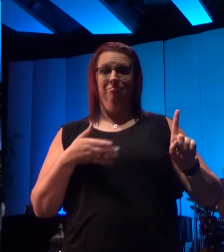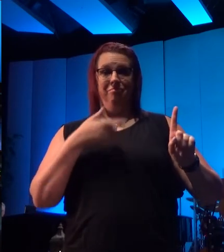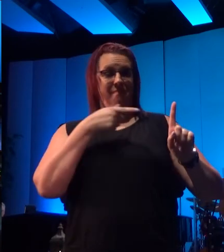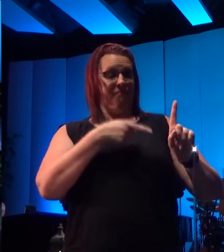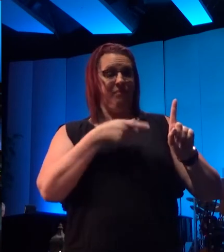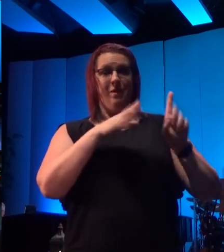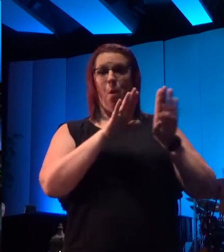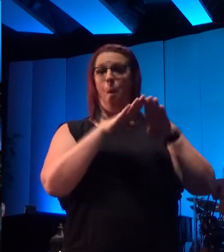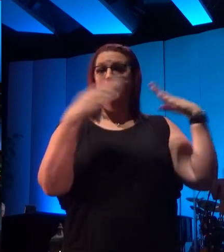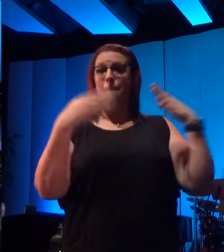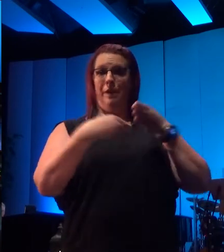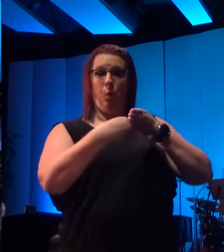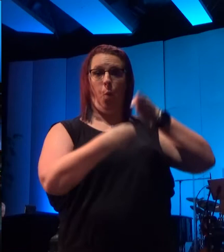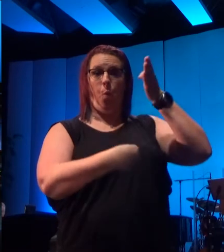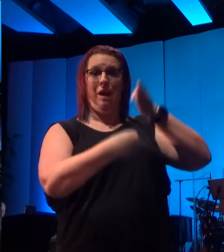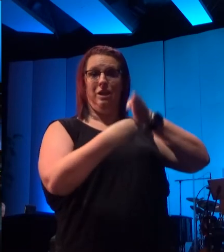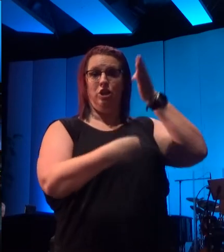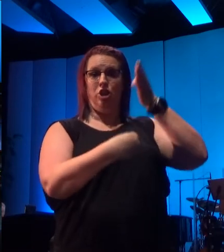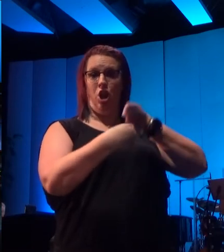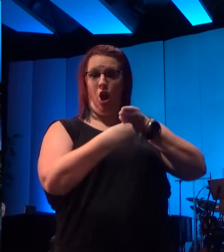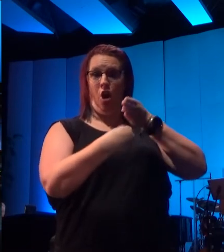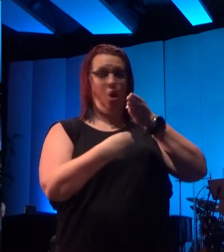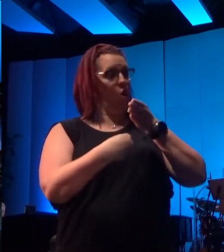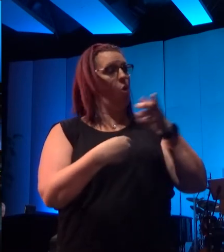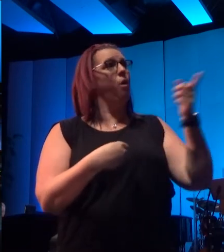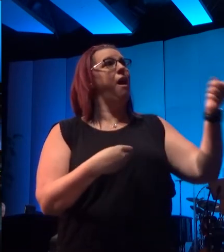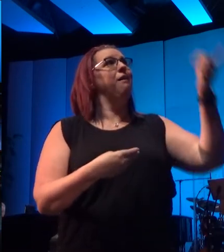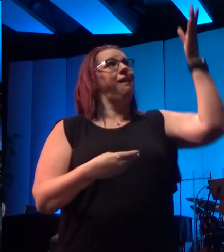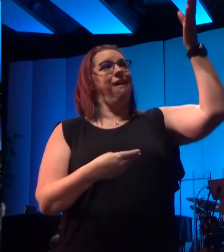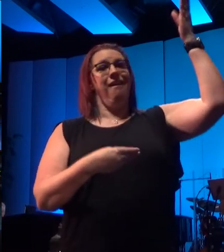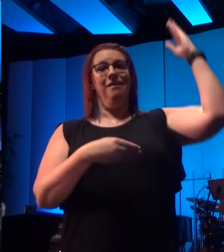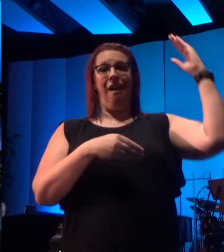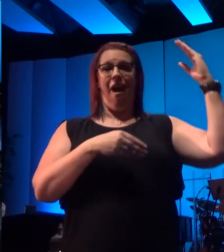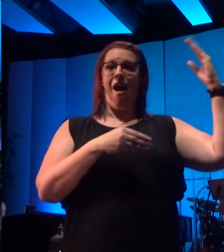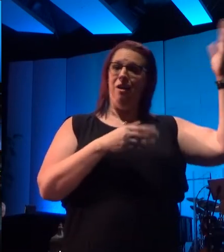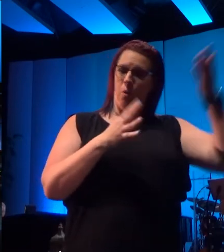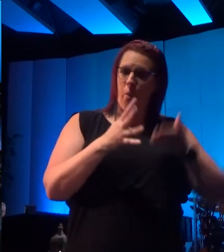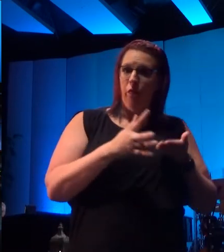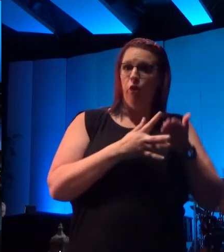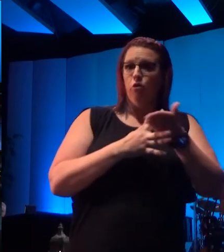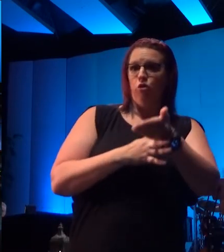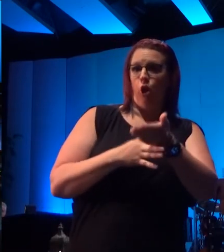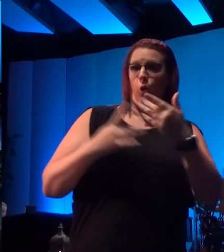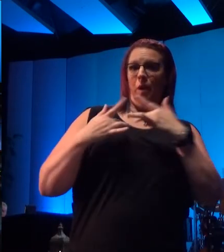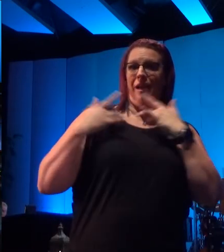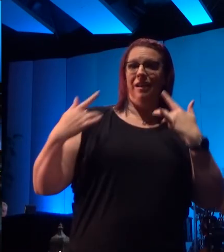open window, the beloved rushes through his heart.